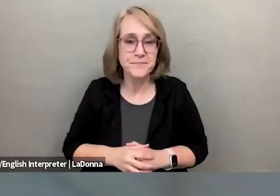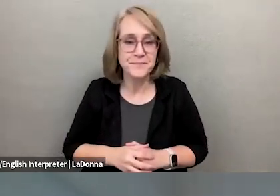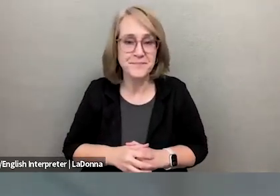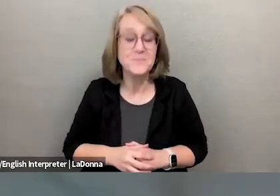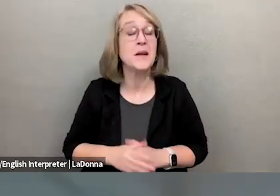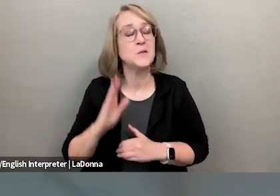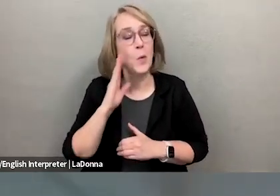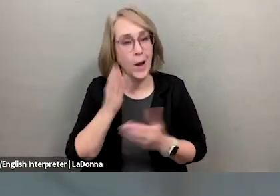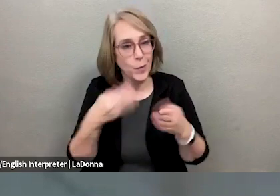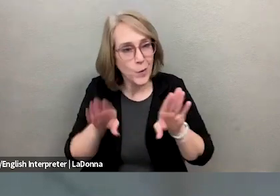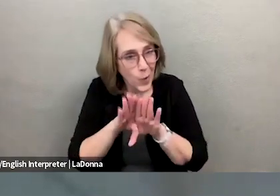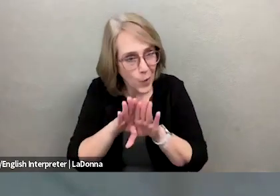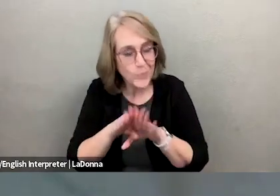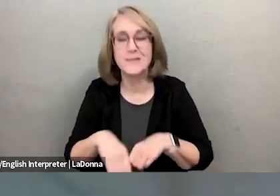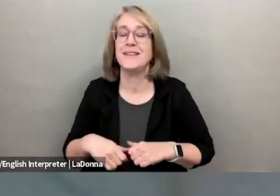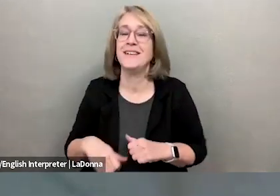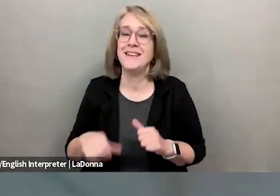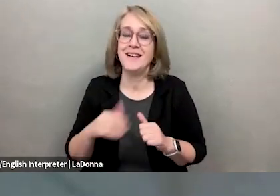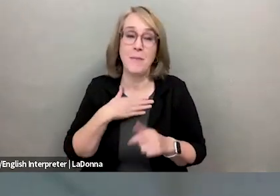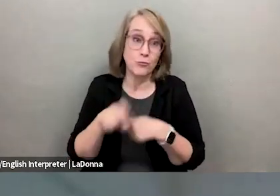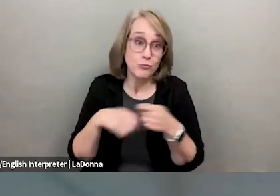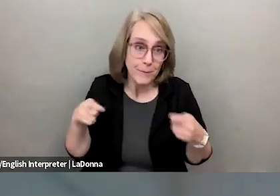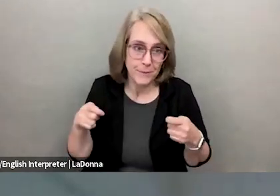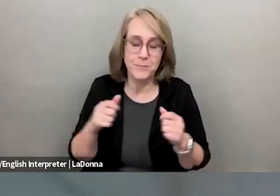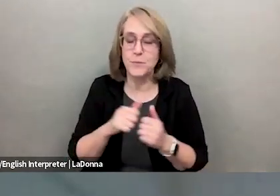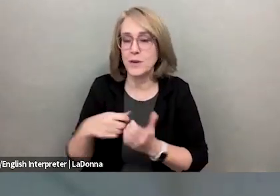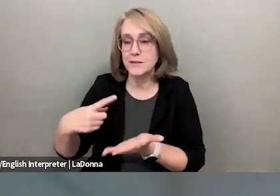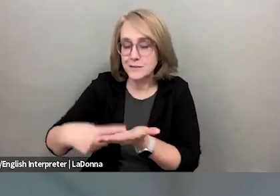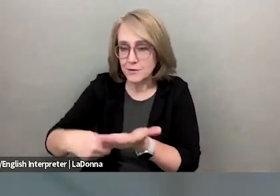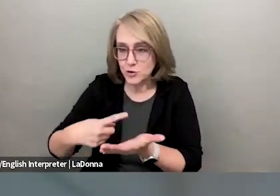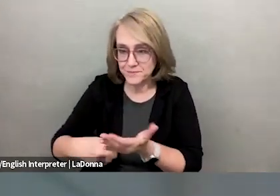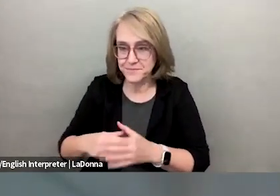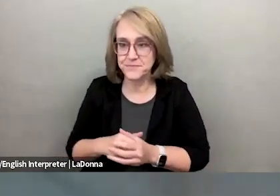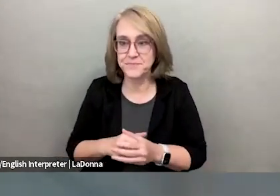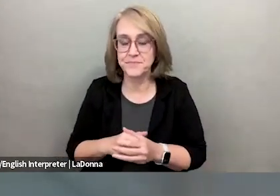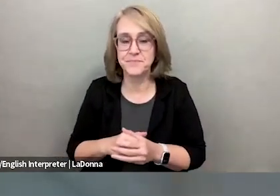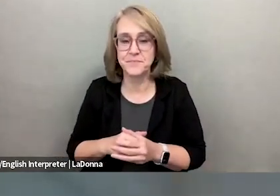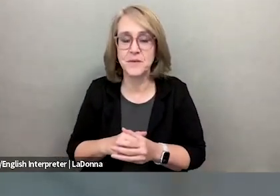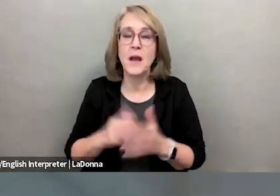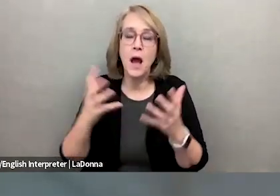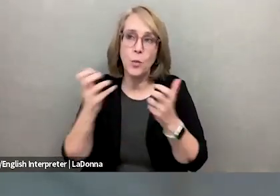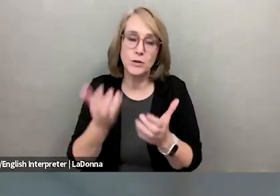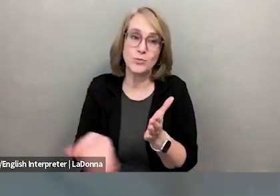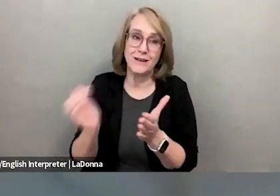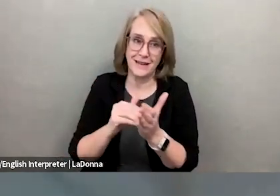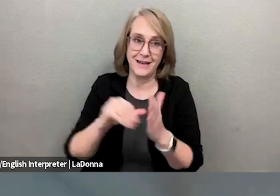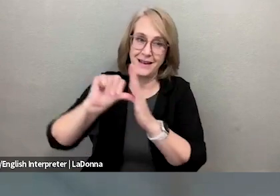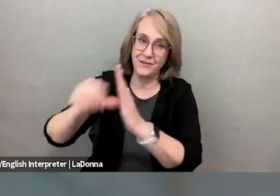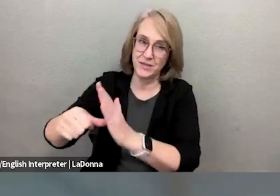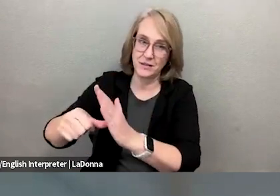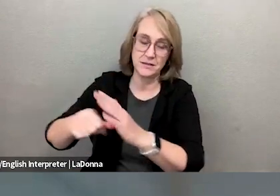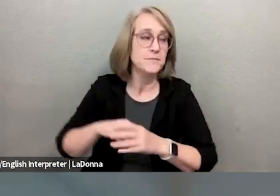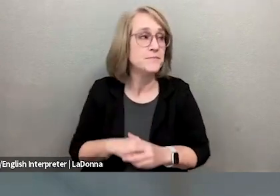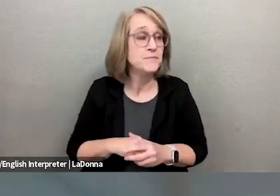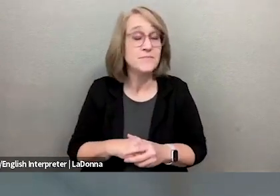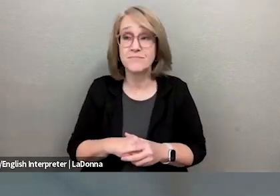So I'll wrap up my discussion comments now. In wrapping up, I just do want to reiterate that a lot